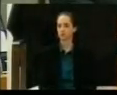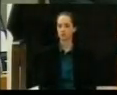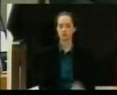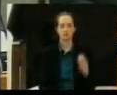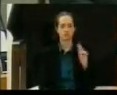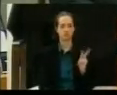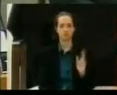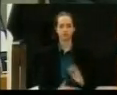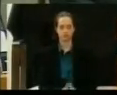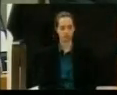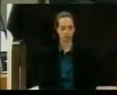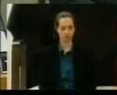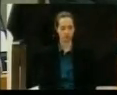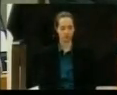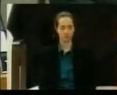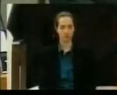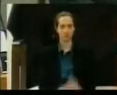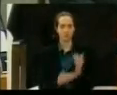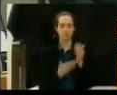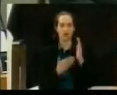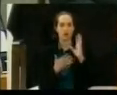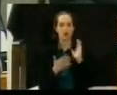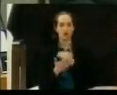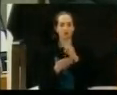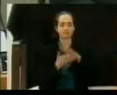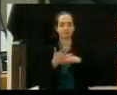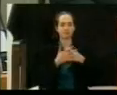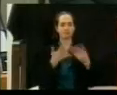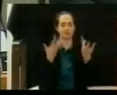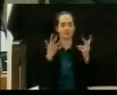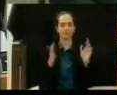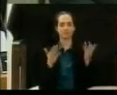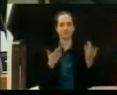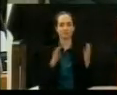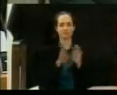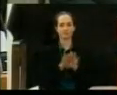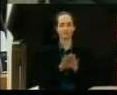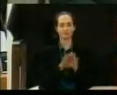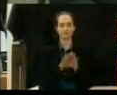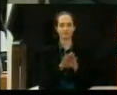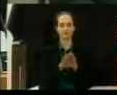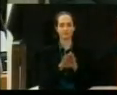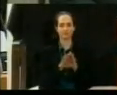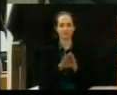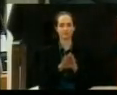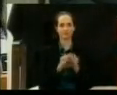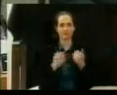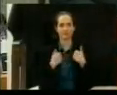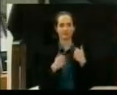Okay, well, this concludes our agenda. We're ready to go into zonings. Do you all want to take a 5-minute